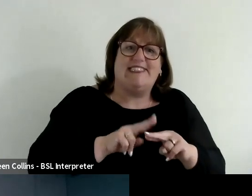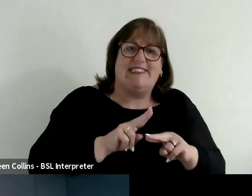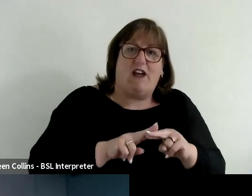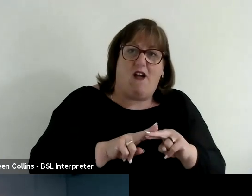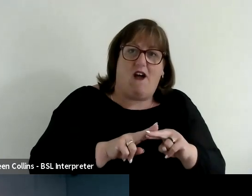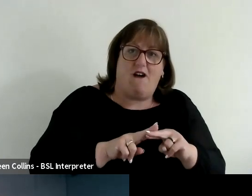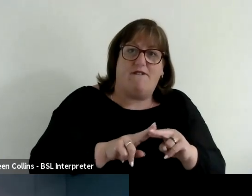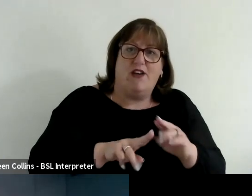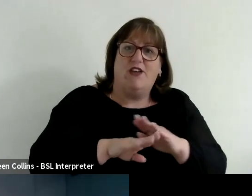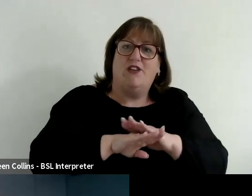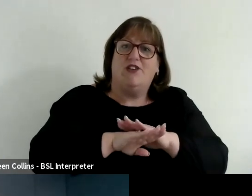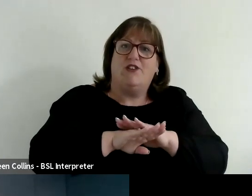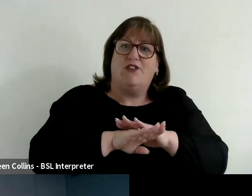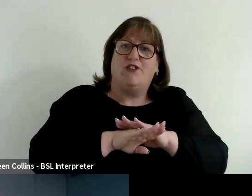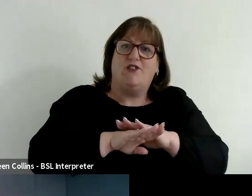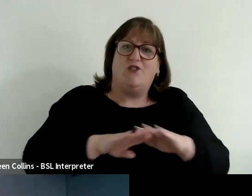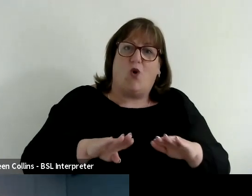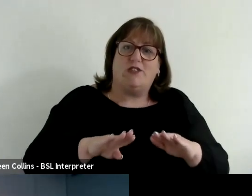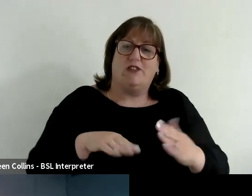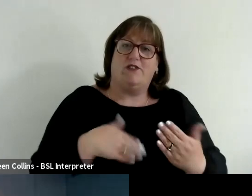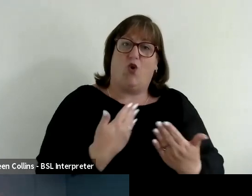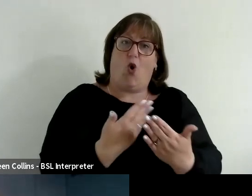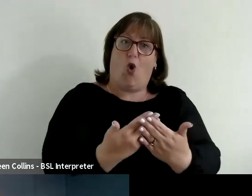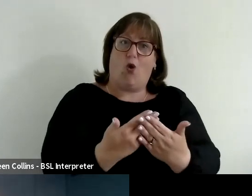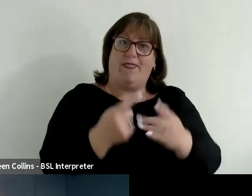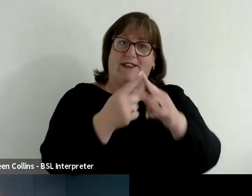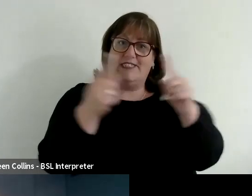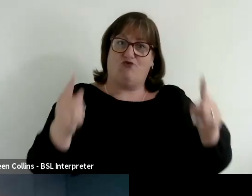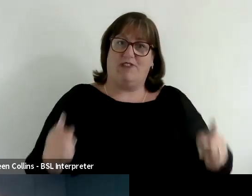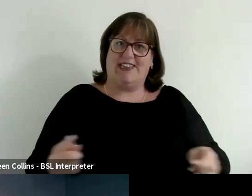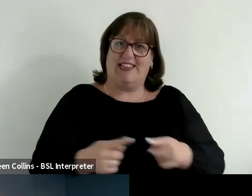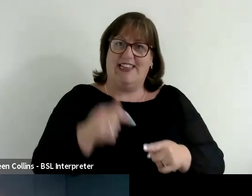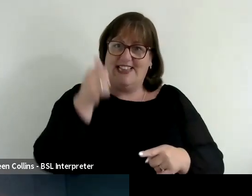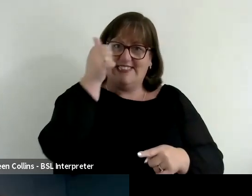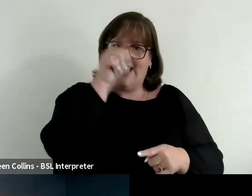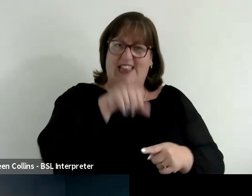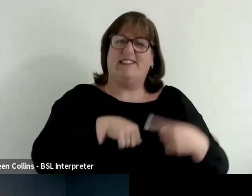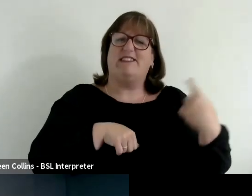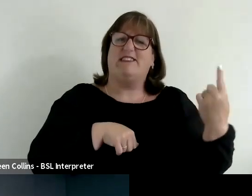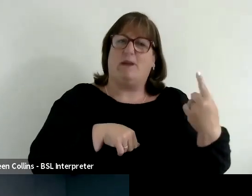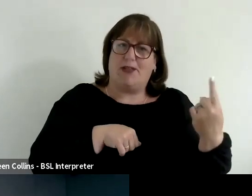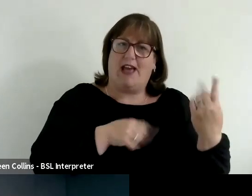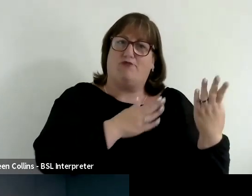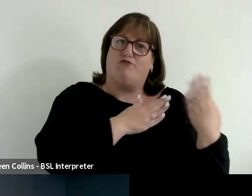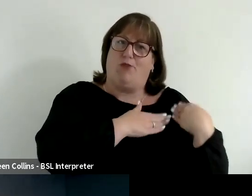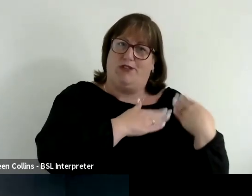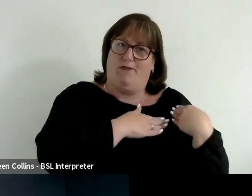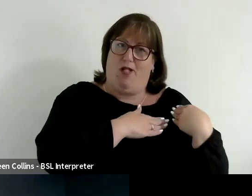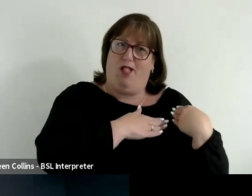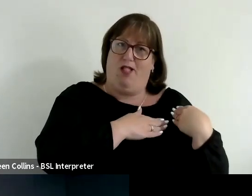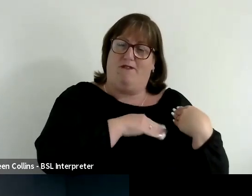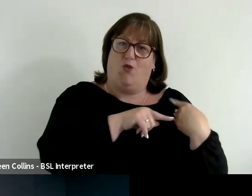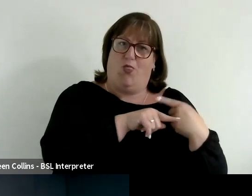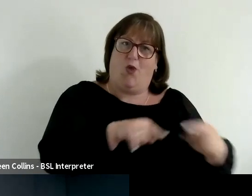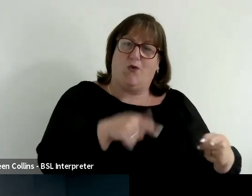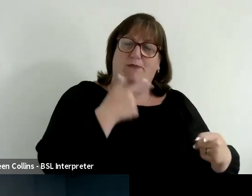the talent that you see on screen. So that's somebody else's amazing job. It's not mine. But my job is finding brilliant